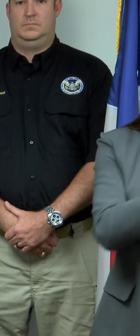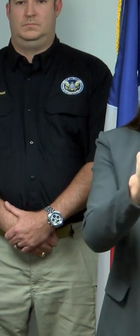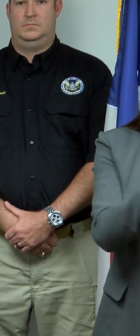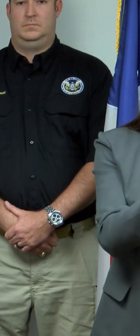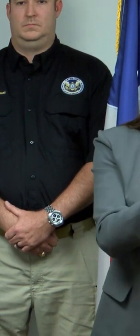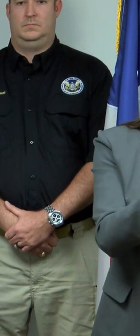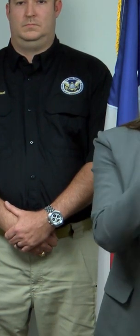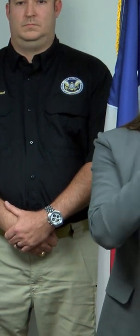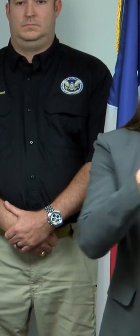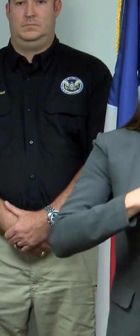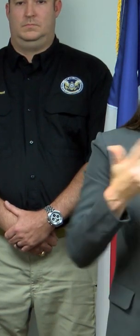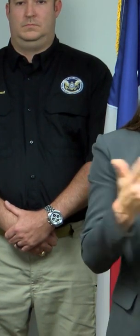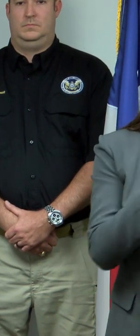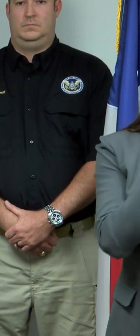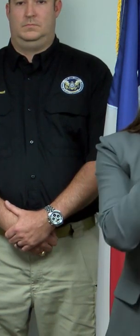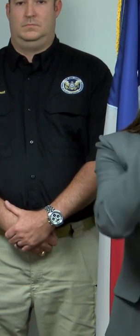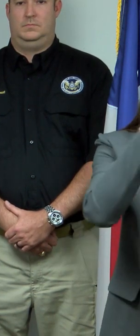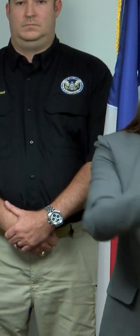Brazos River.